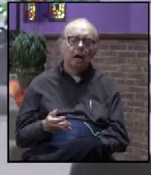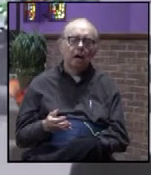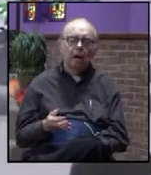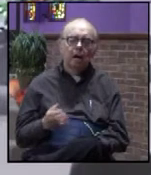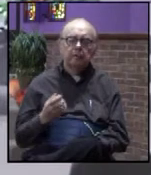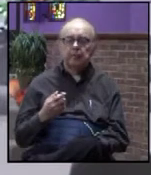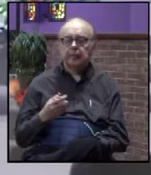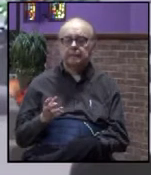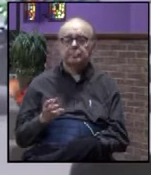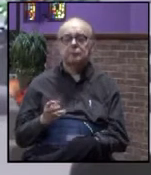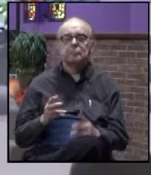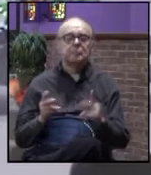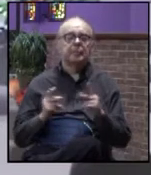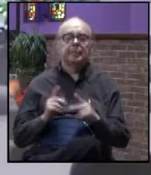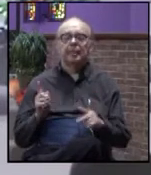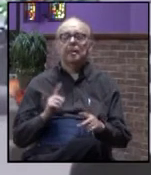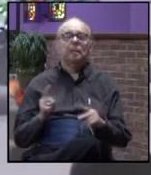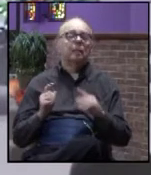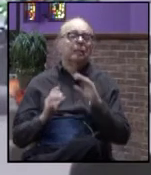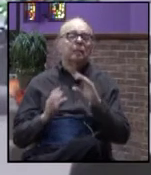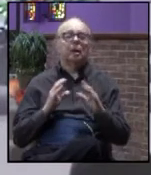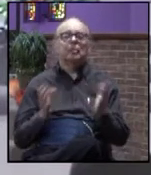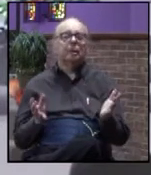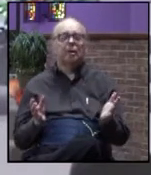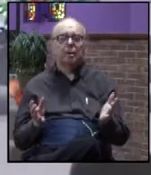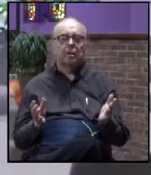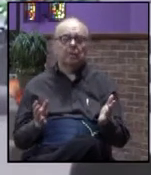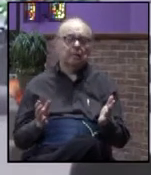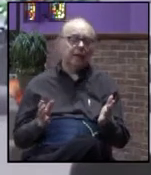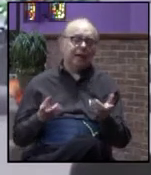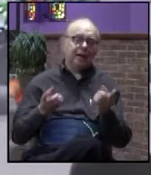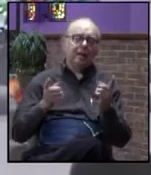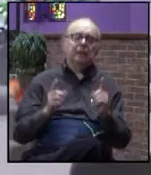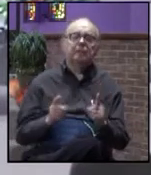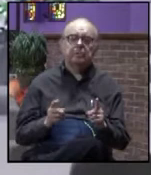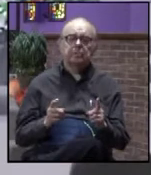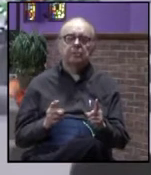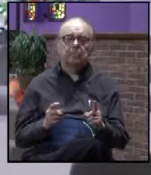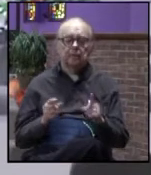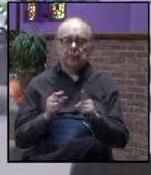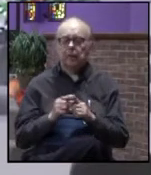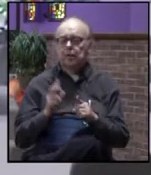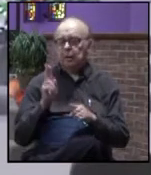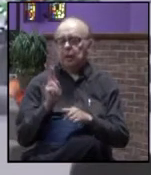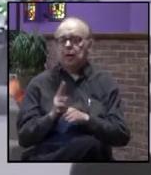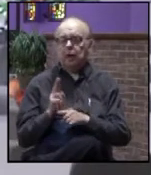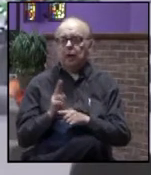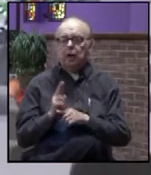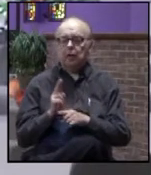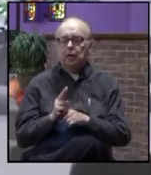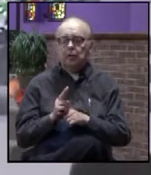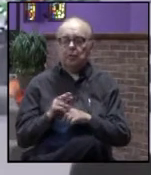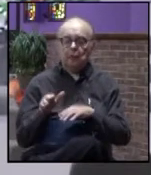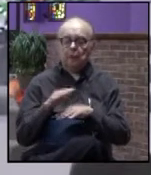You've been in a place where the conversation's going on and the words that they're using are way above your